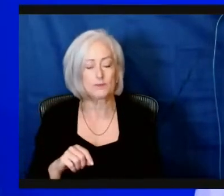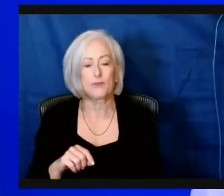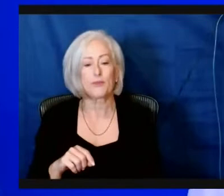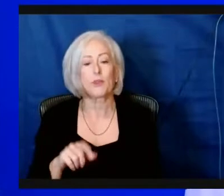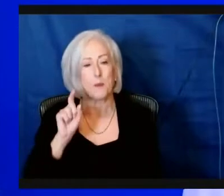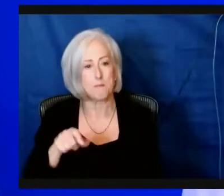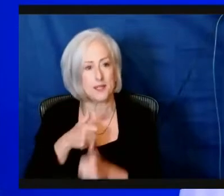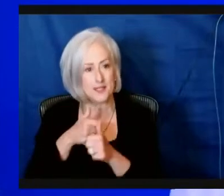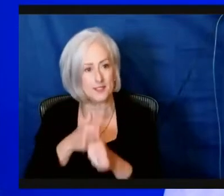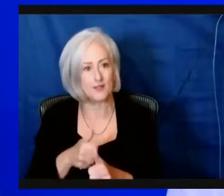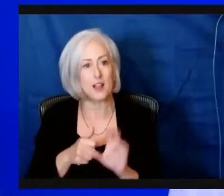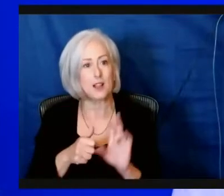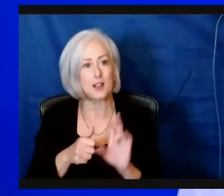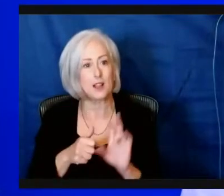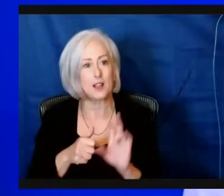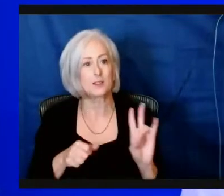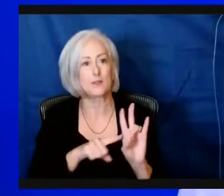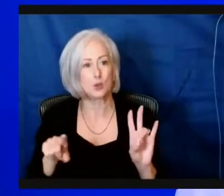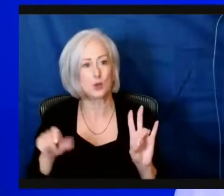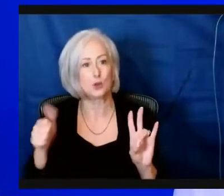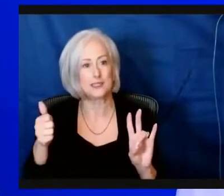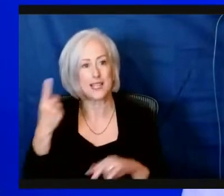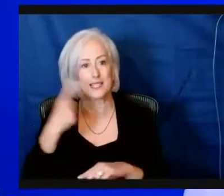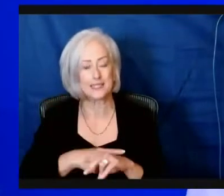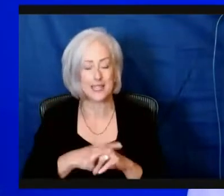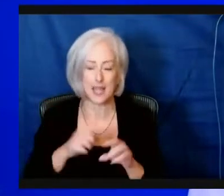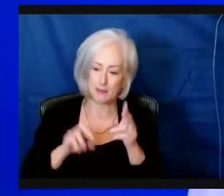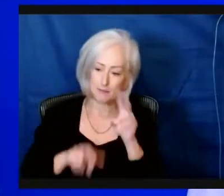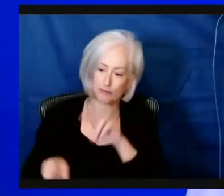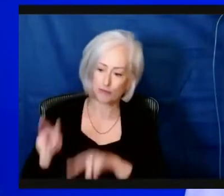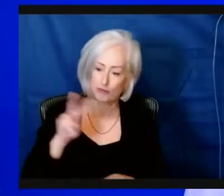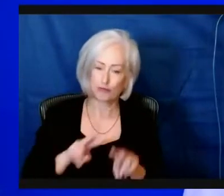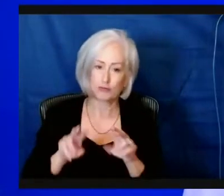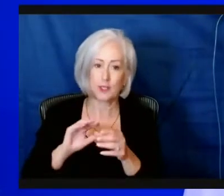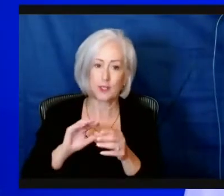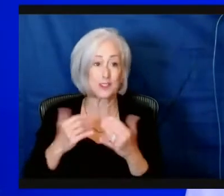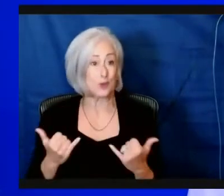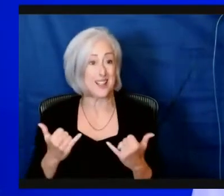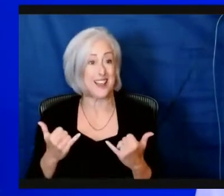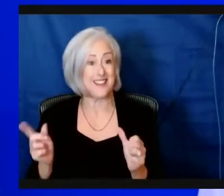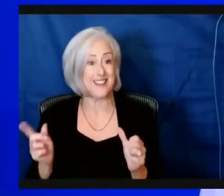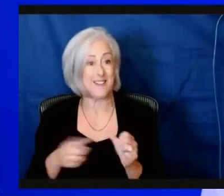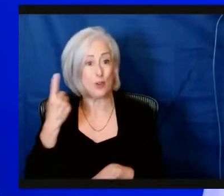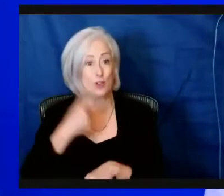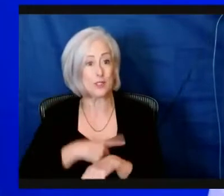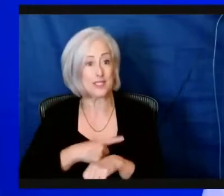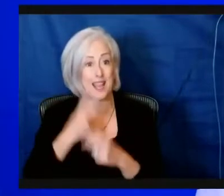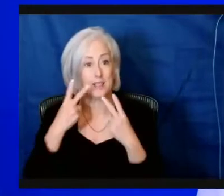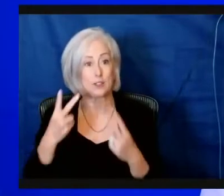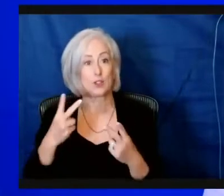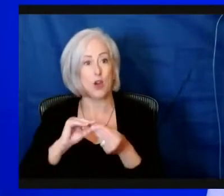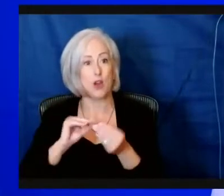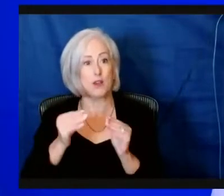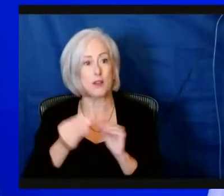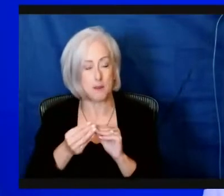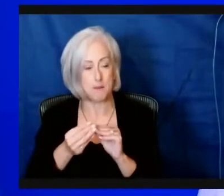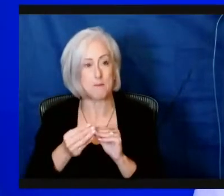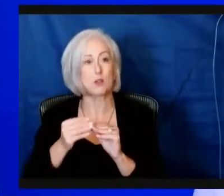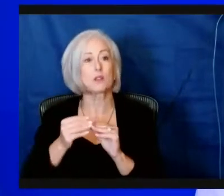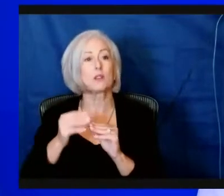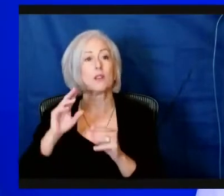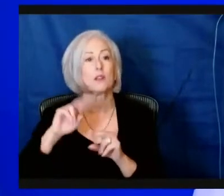trend. This was really the first day that I saw a downtrend in number of cases and hospitalizations. It may have occurred